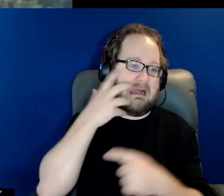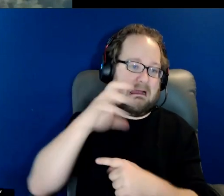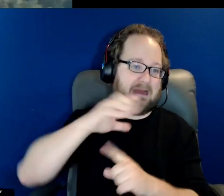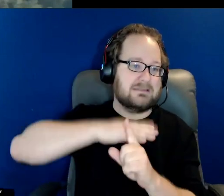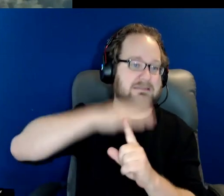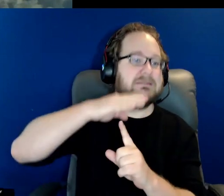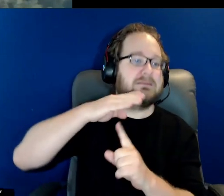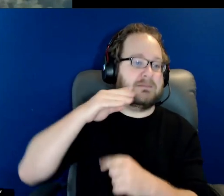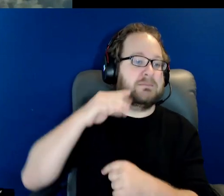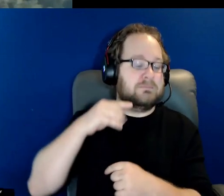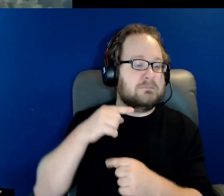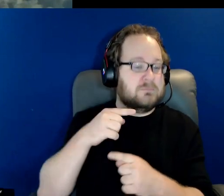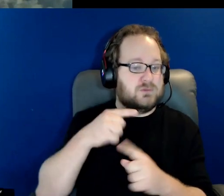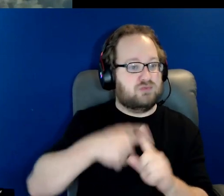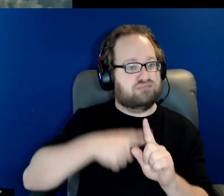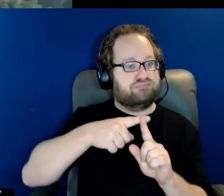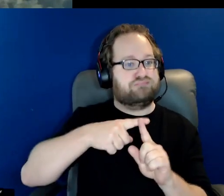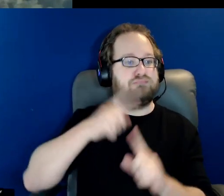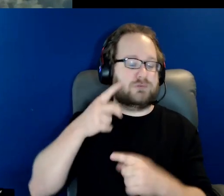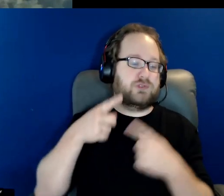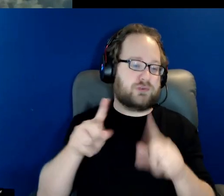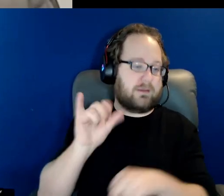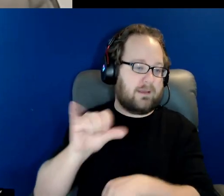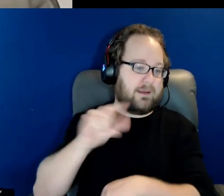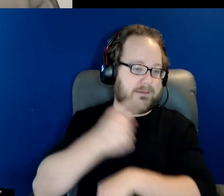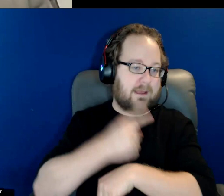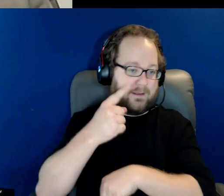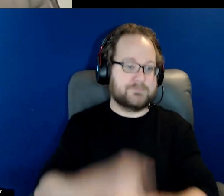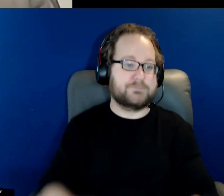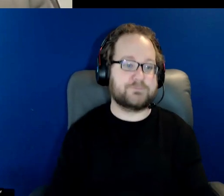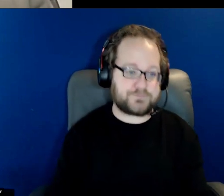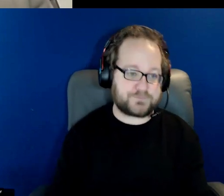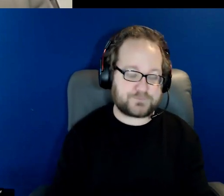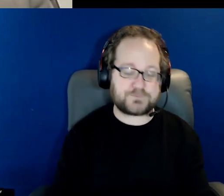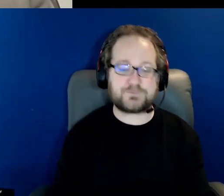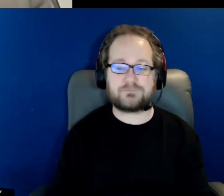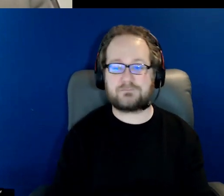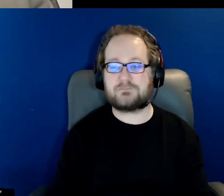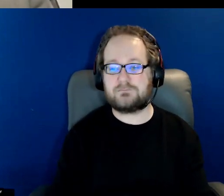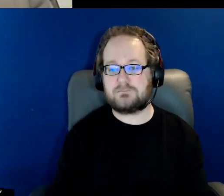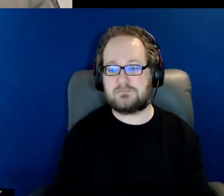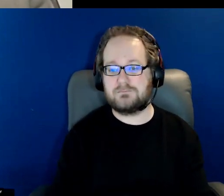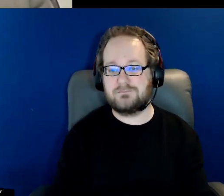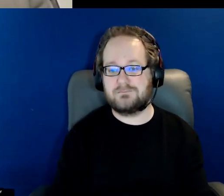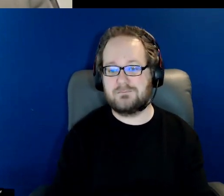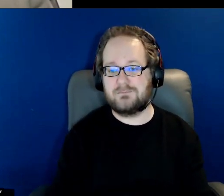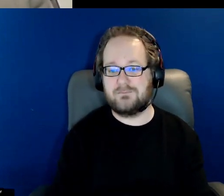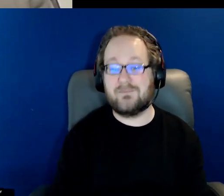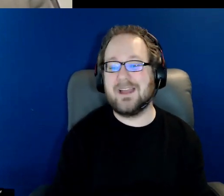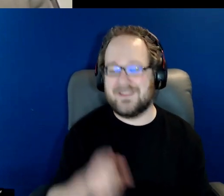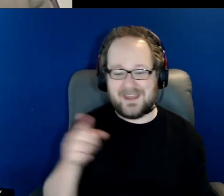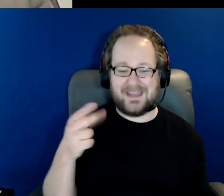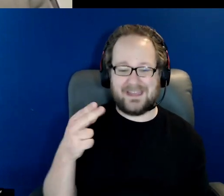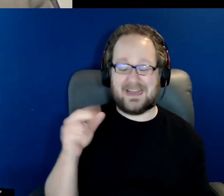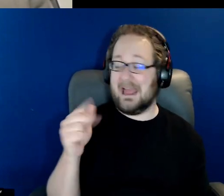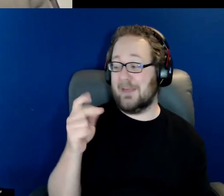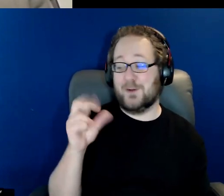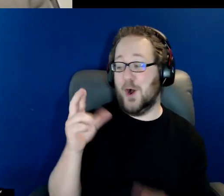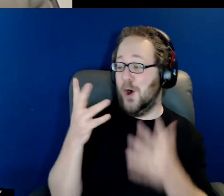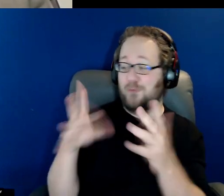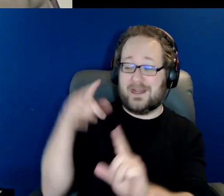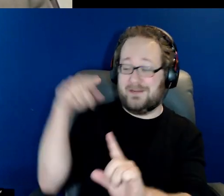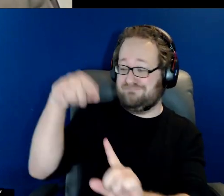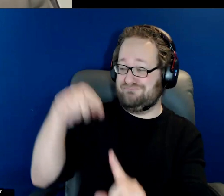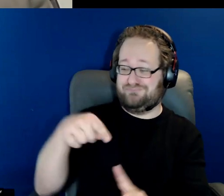meet and during these extreme heat events. And Heather said everything I was going to say, so I'm just going to add one thing.